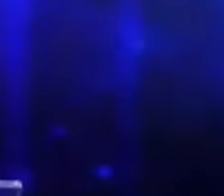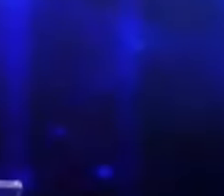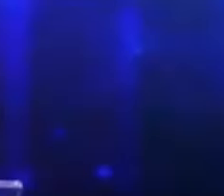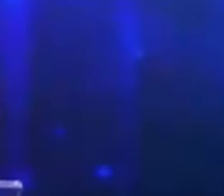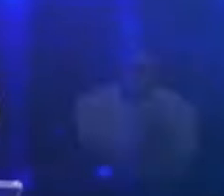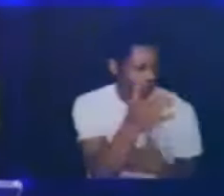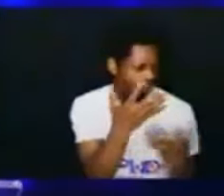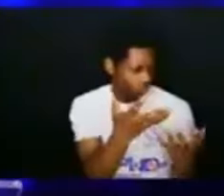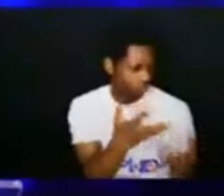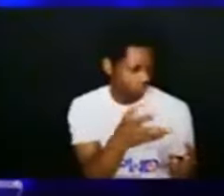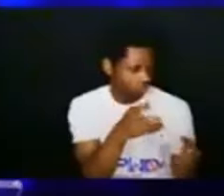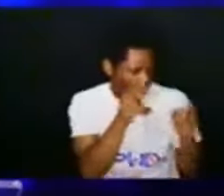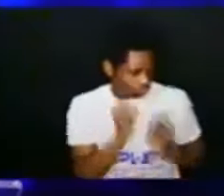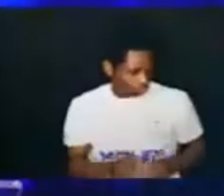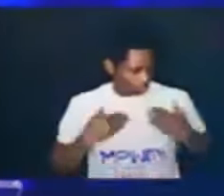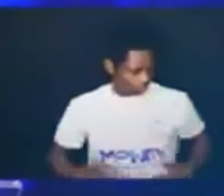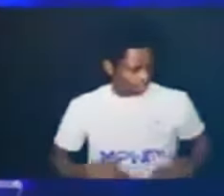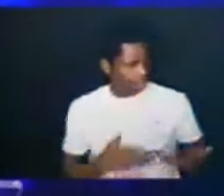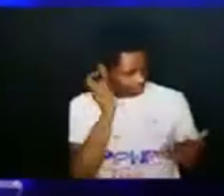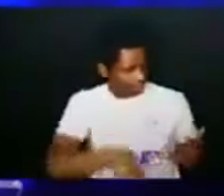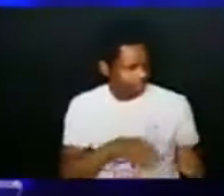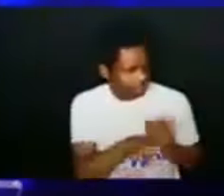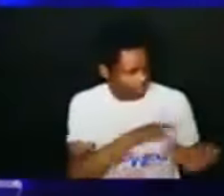behave as it is done in heaven.